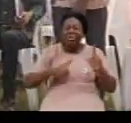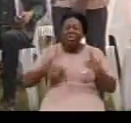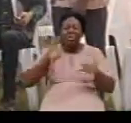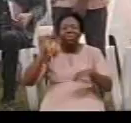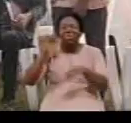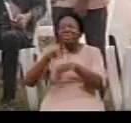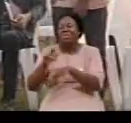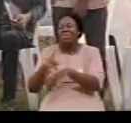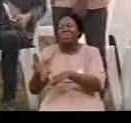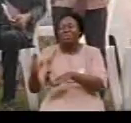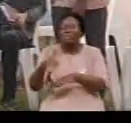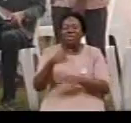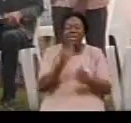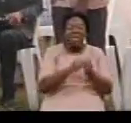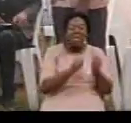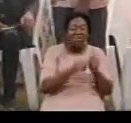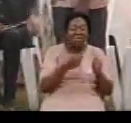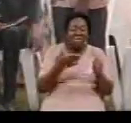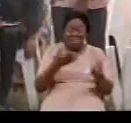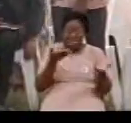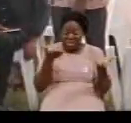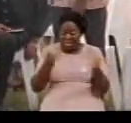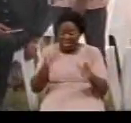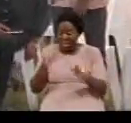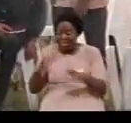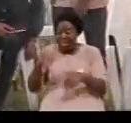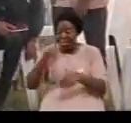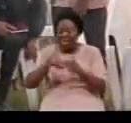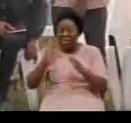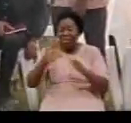Every Lazarus that has died in your life,